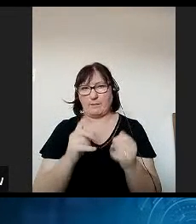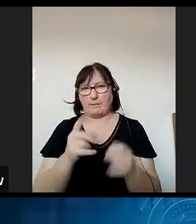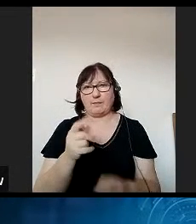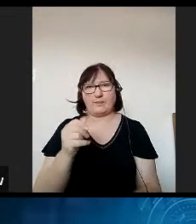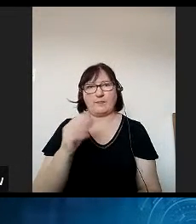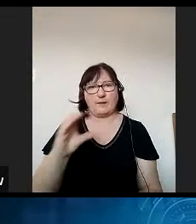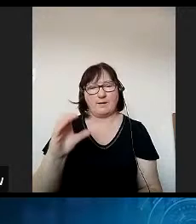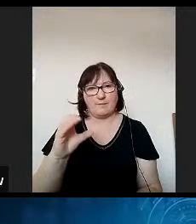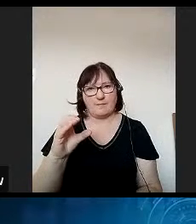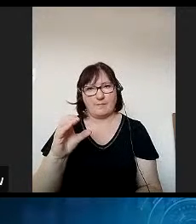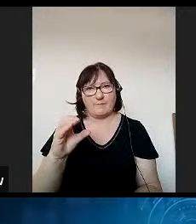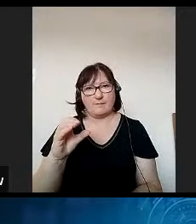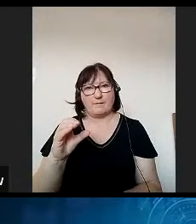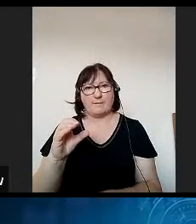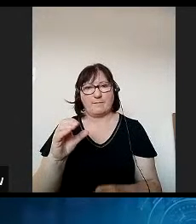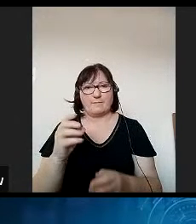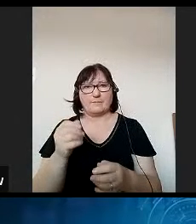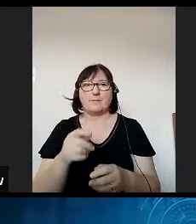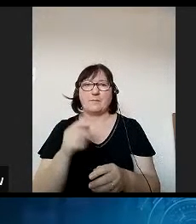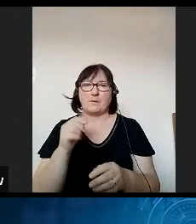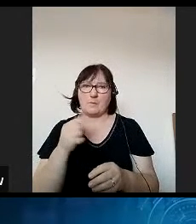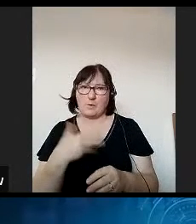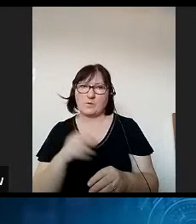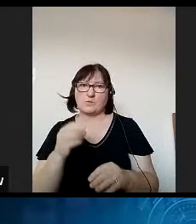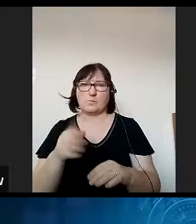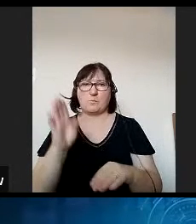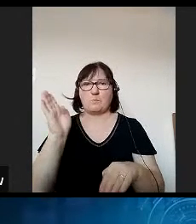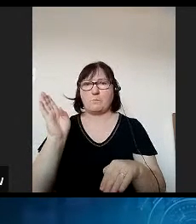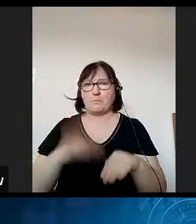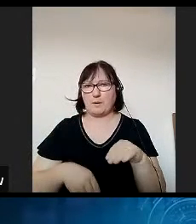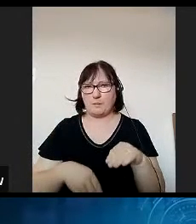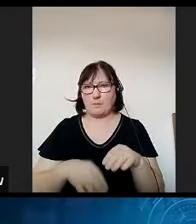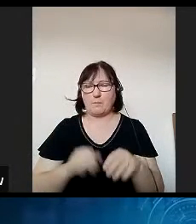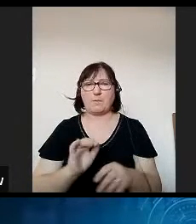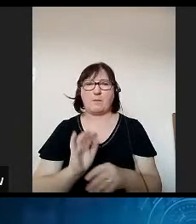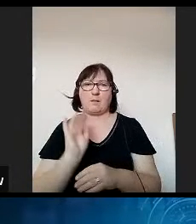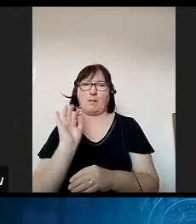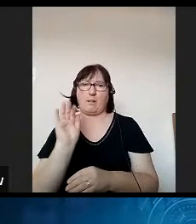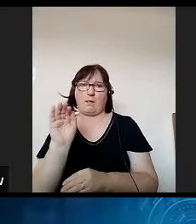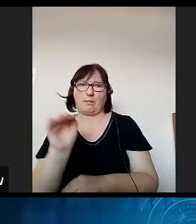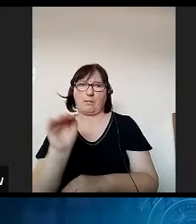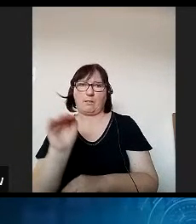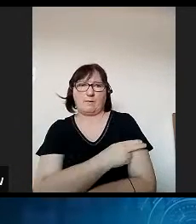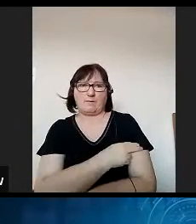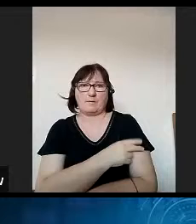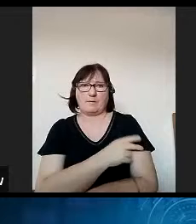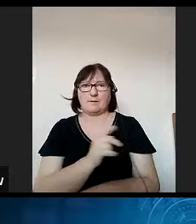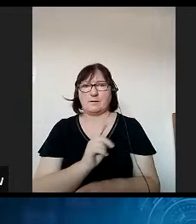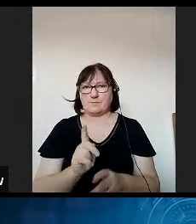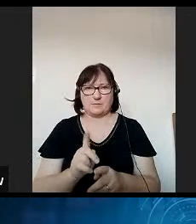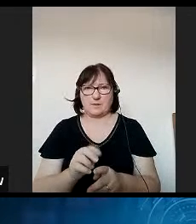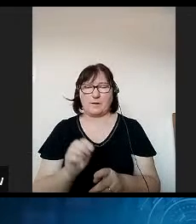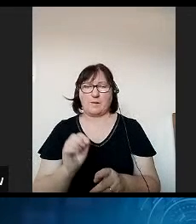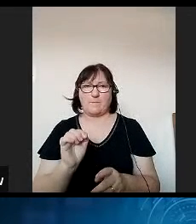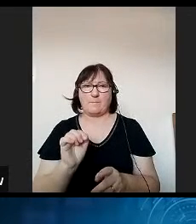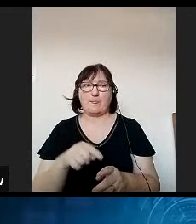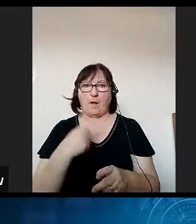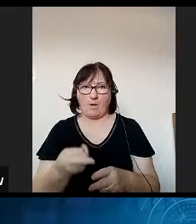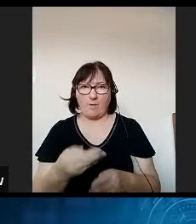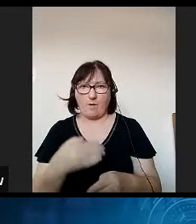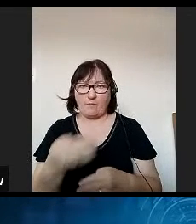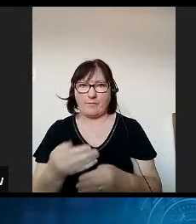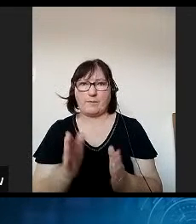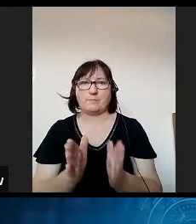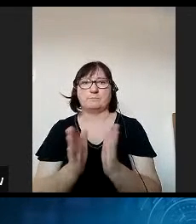of imposing penalty, and later the officer agrees to the initial tariff heading after the appeal, will the